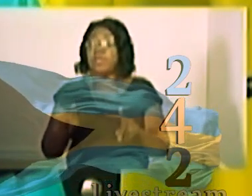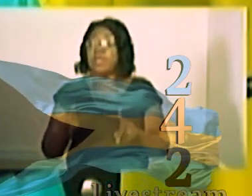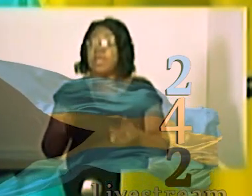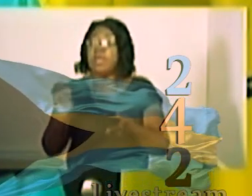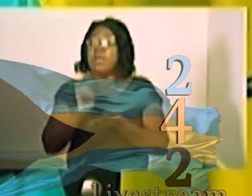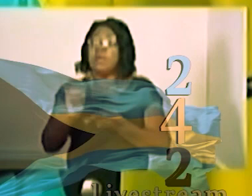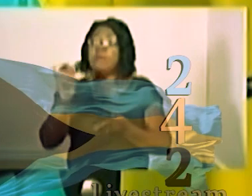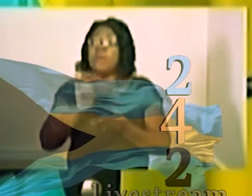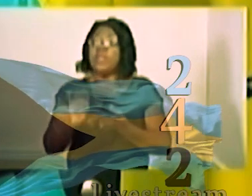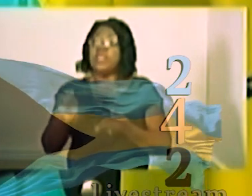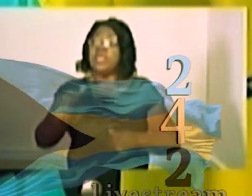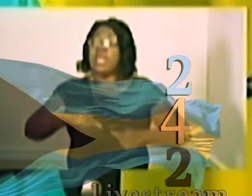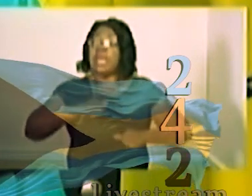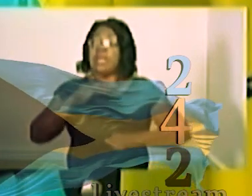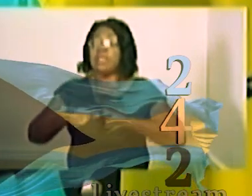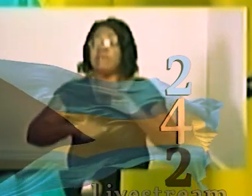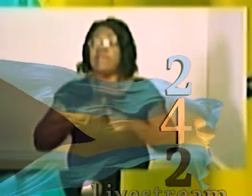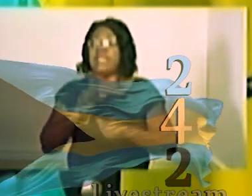commercial activities.